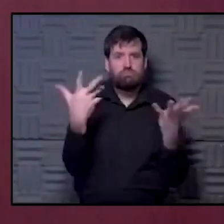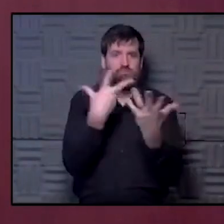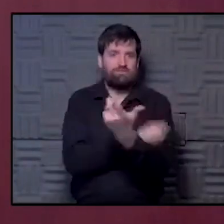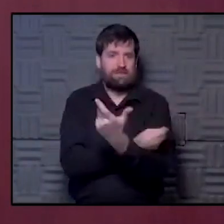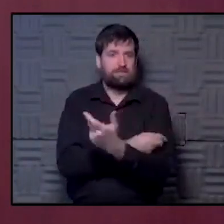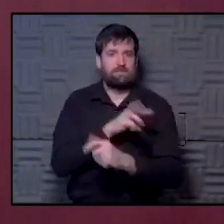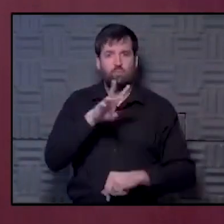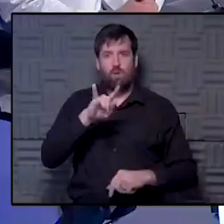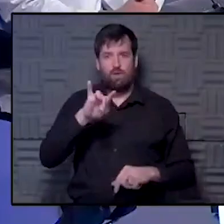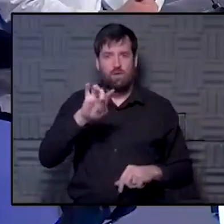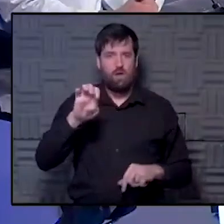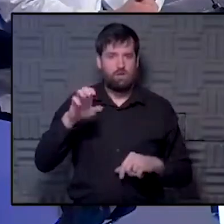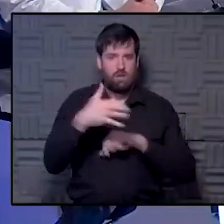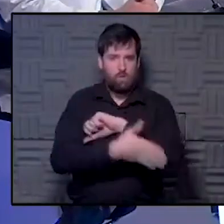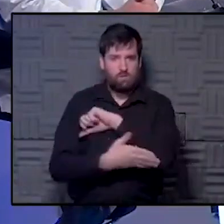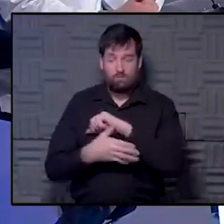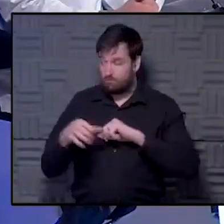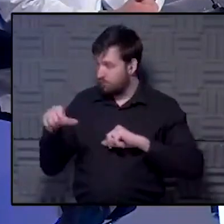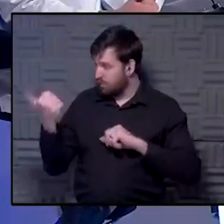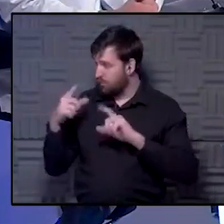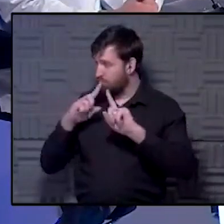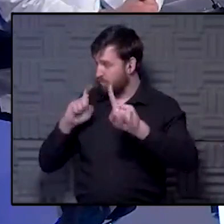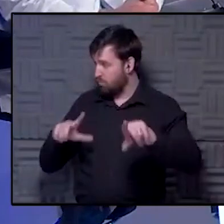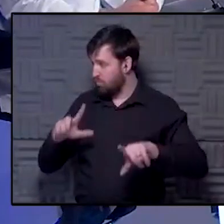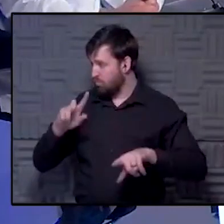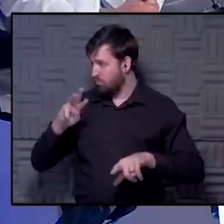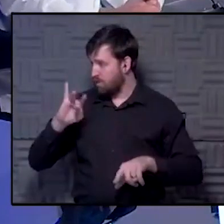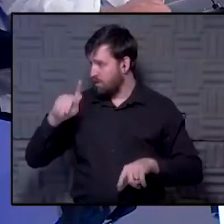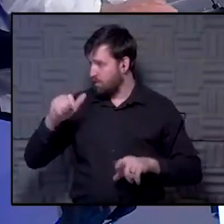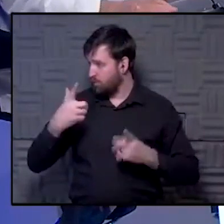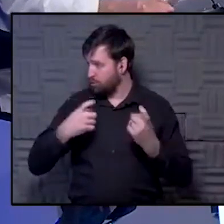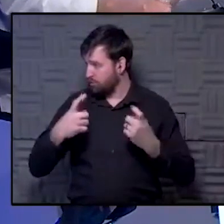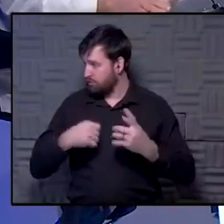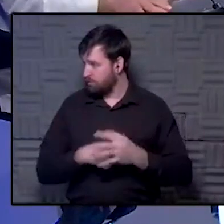County. Next, any other reporter questions today?